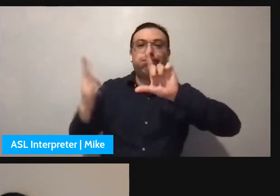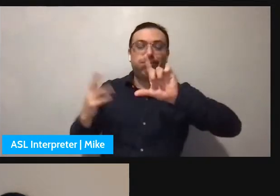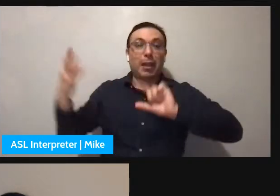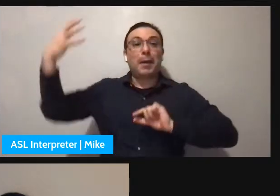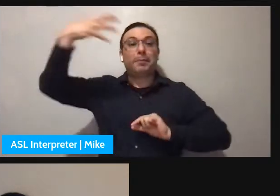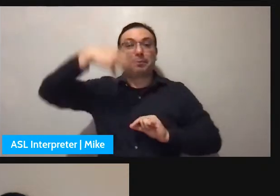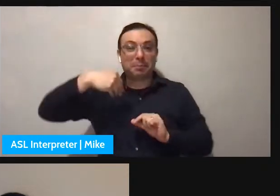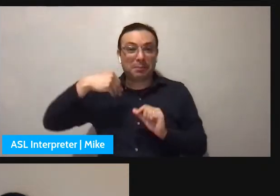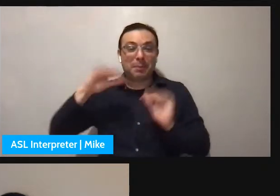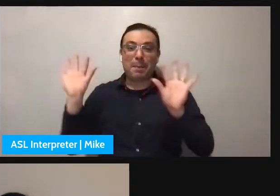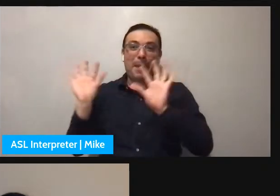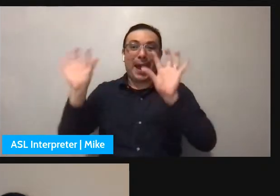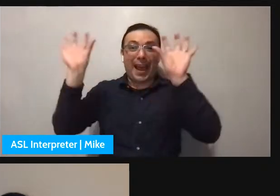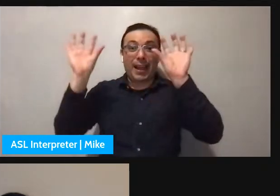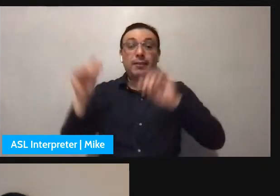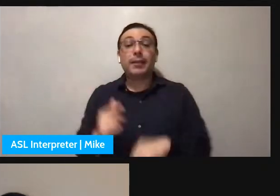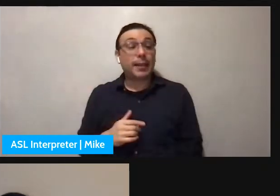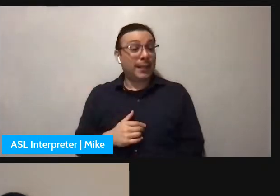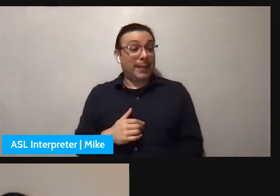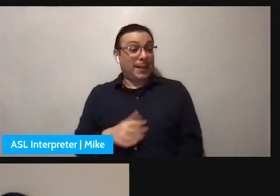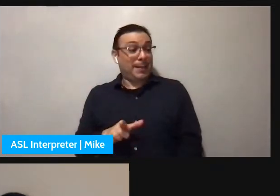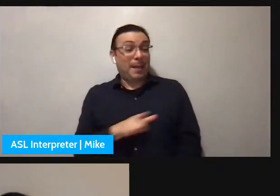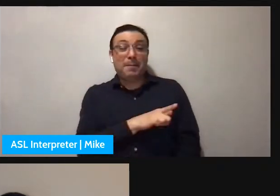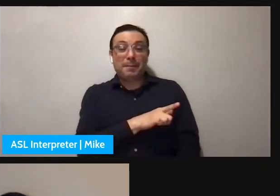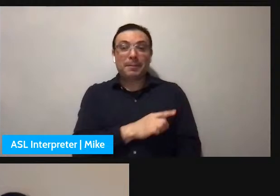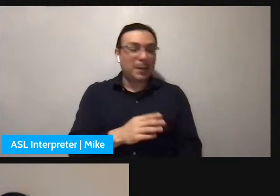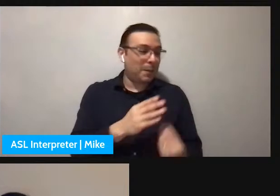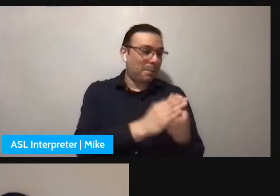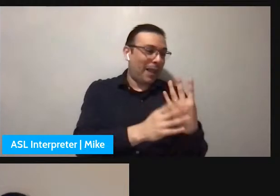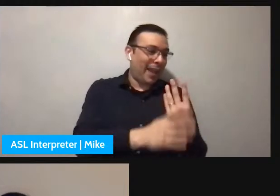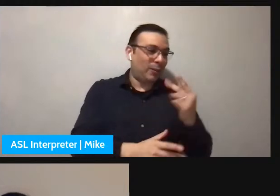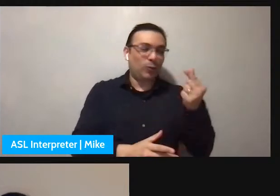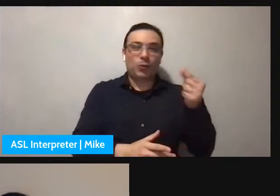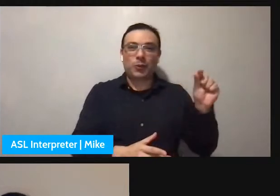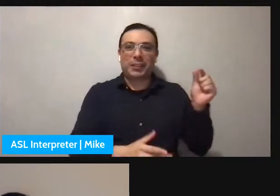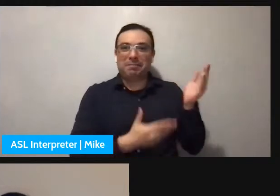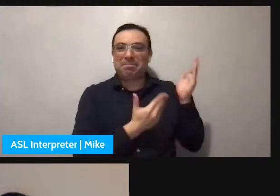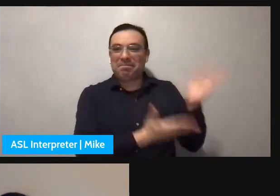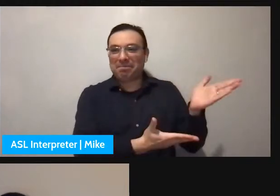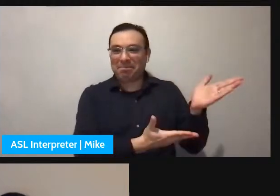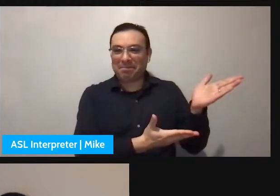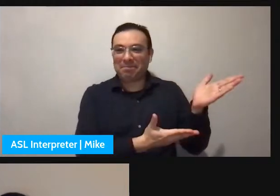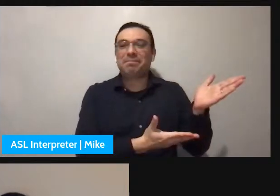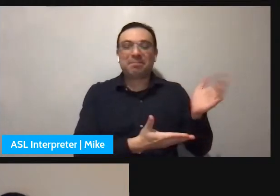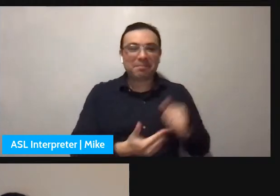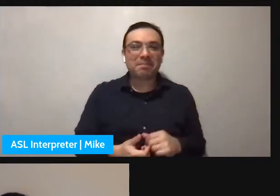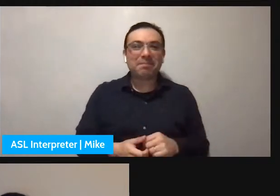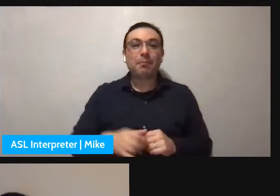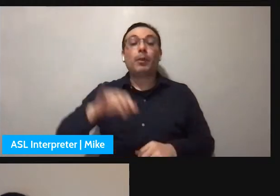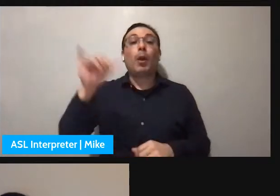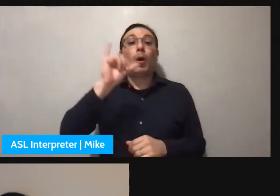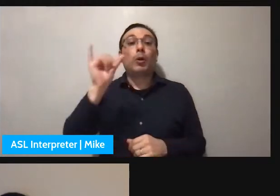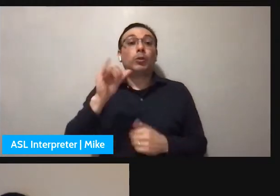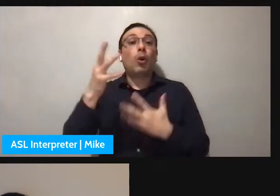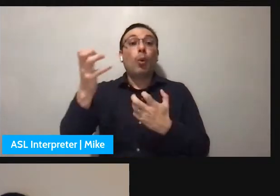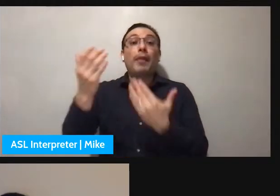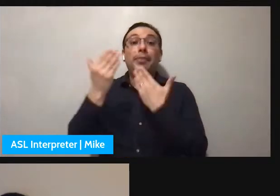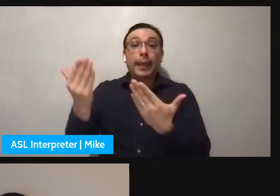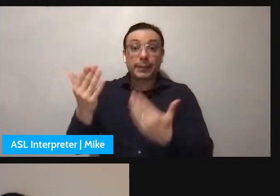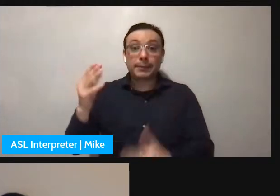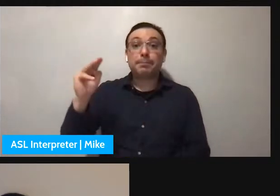my left is a green plant. So once again, thank you. I would also like to thank